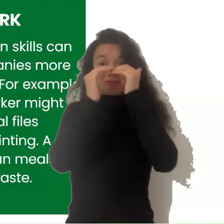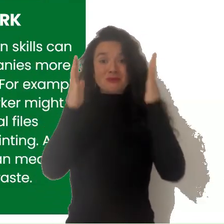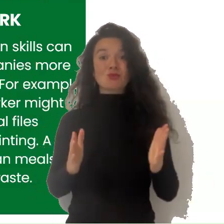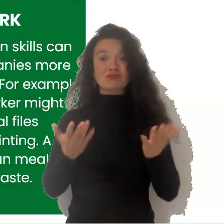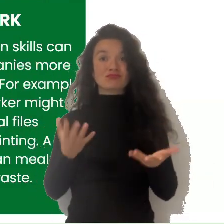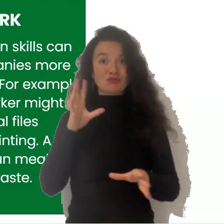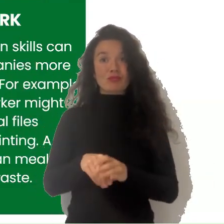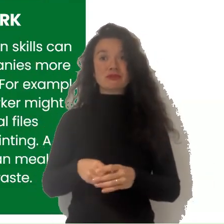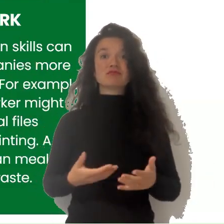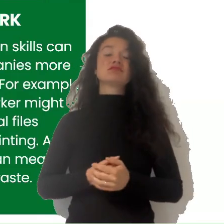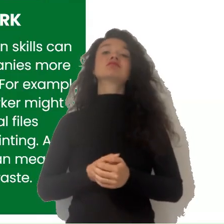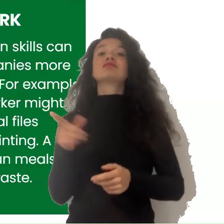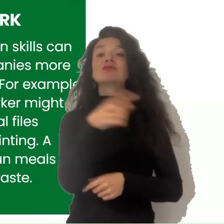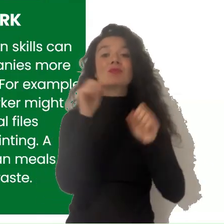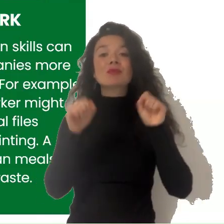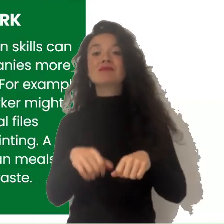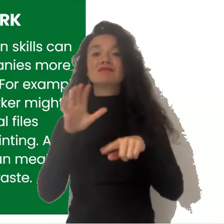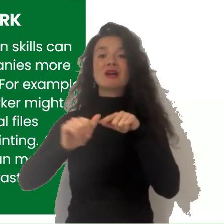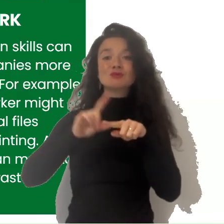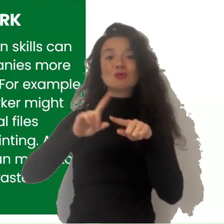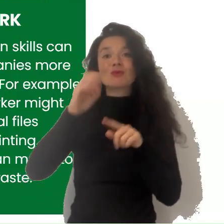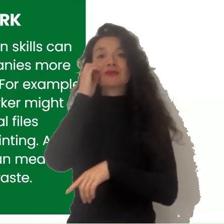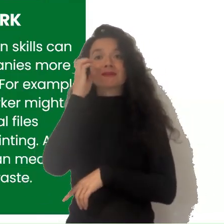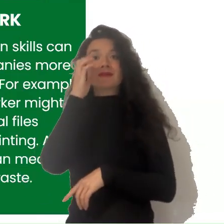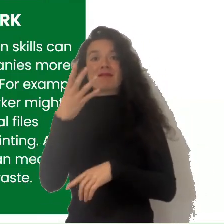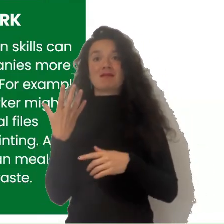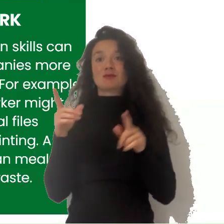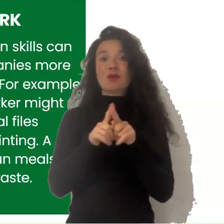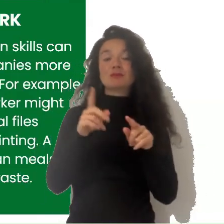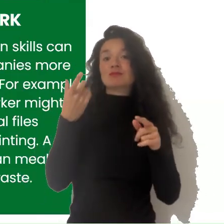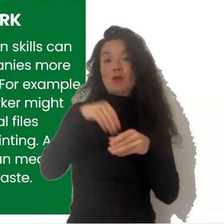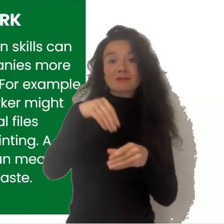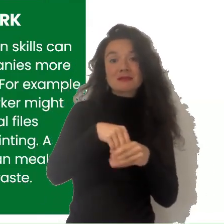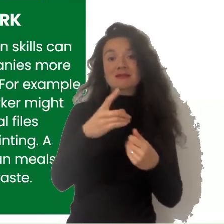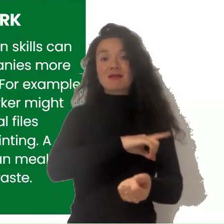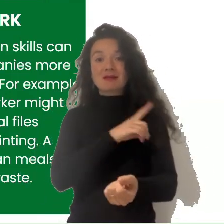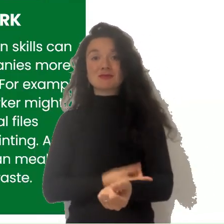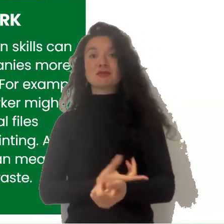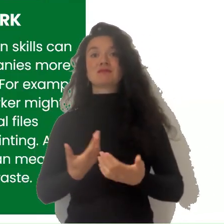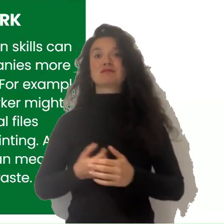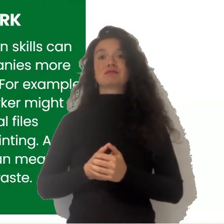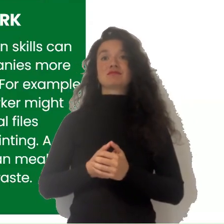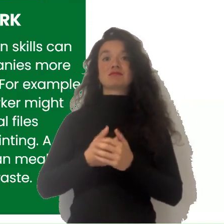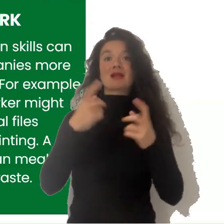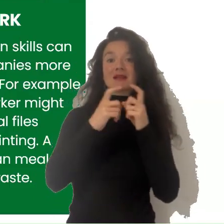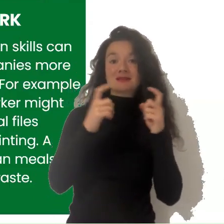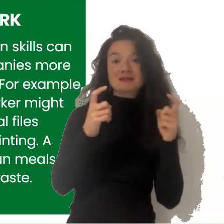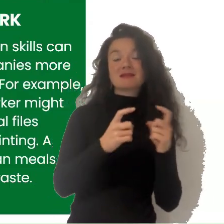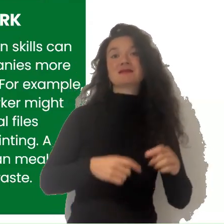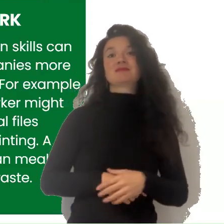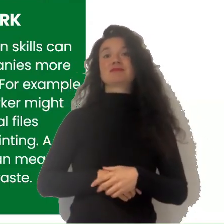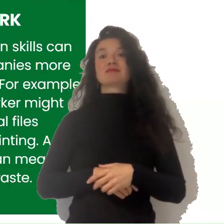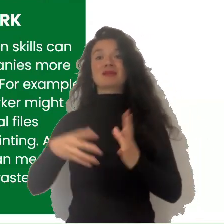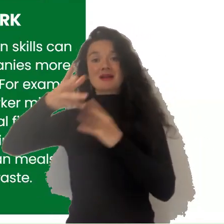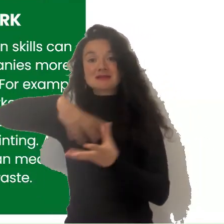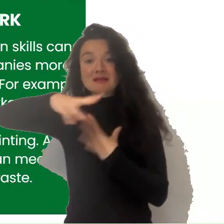skills. Also, during school or training center, children can be